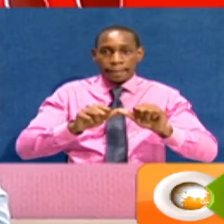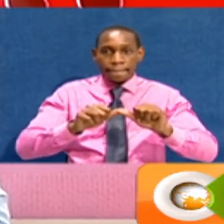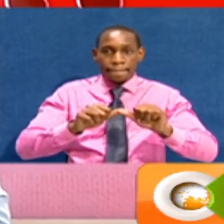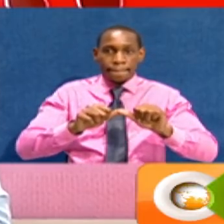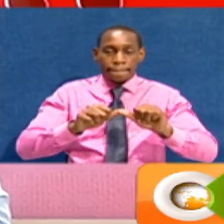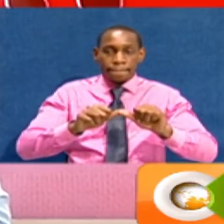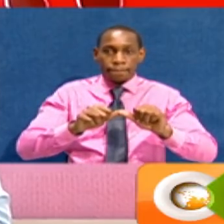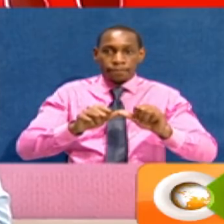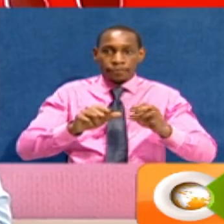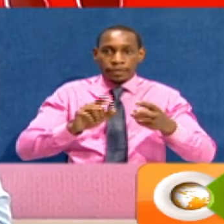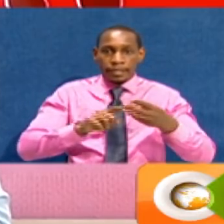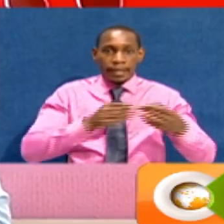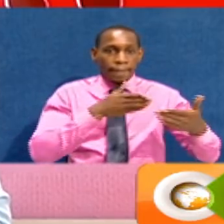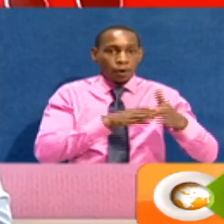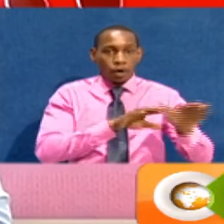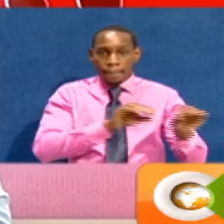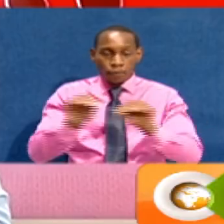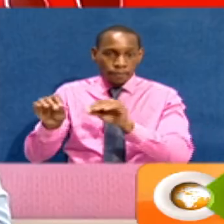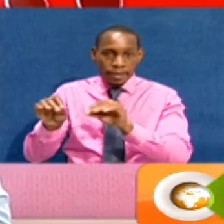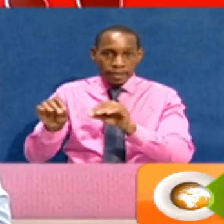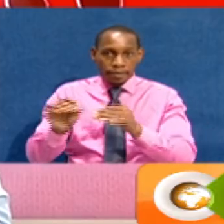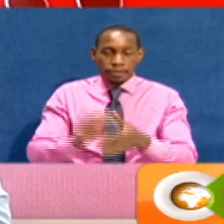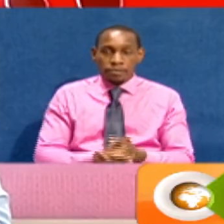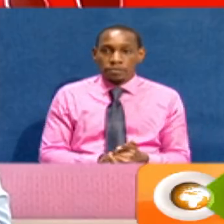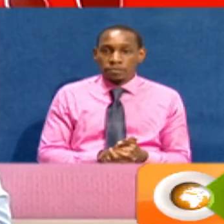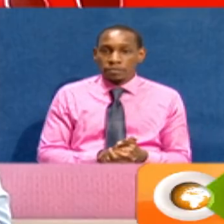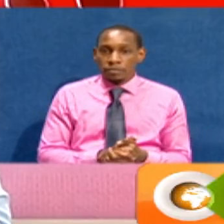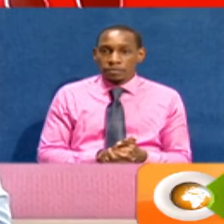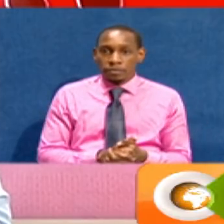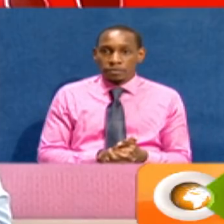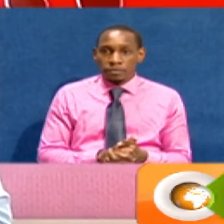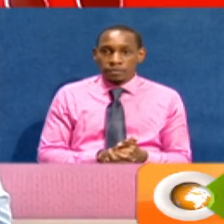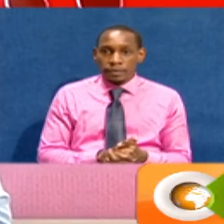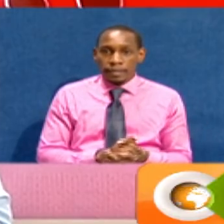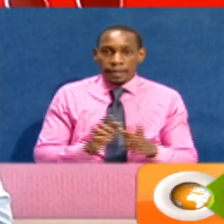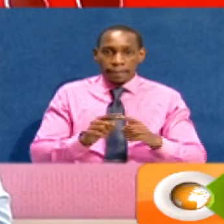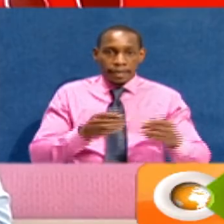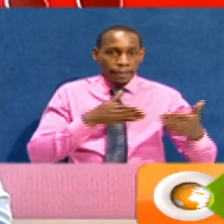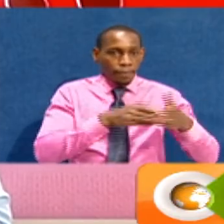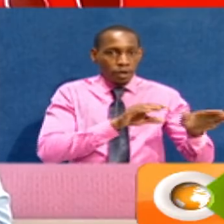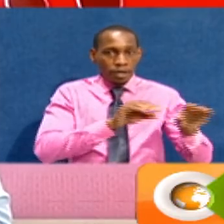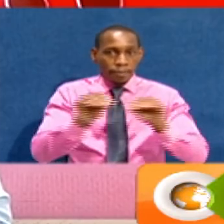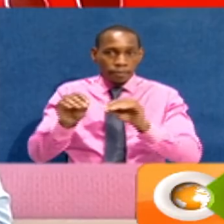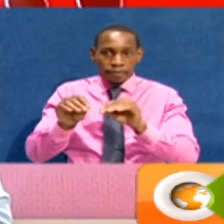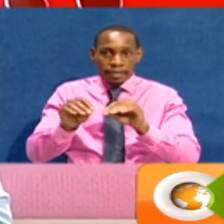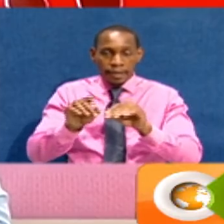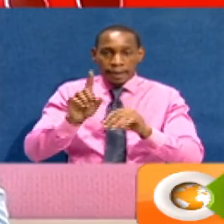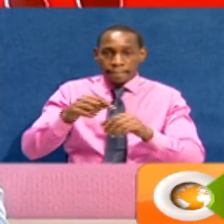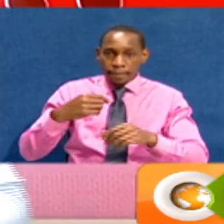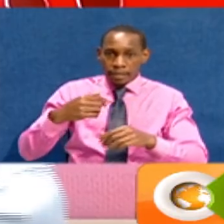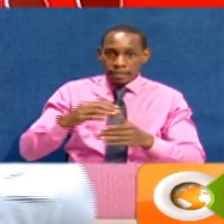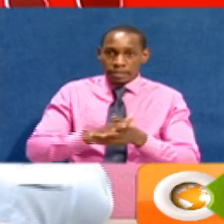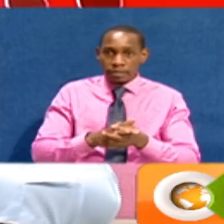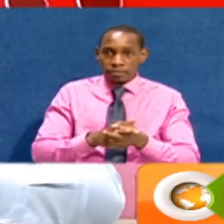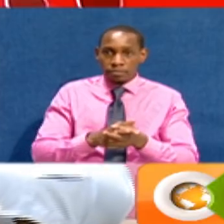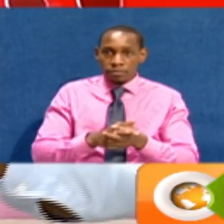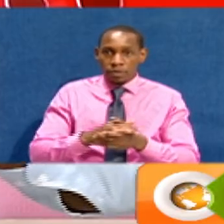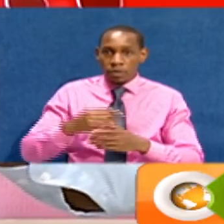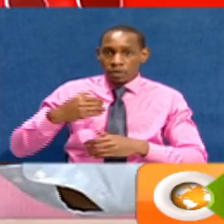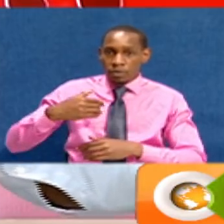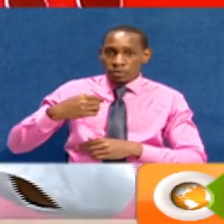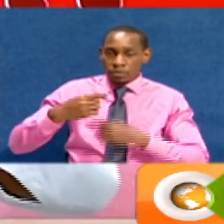and movement restrictions. And but the movement restrictions also have to be consistent. We